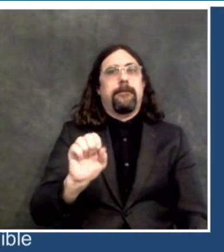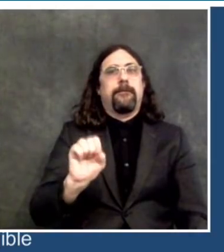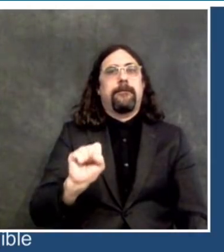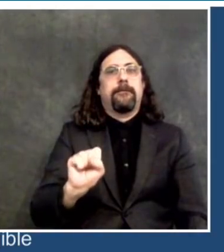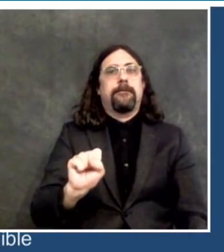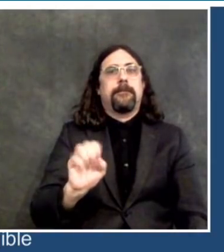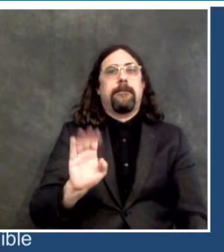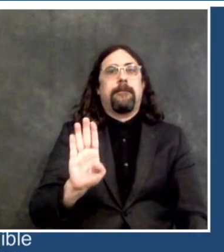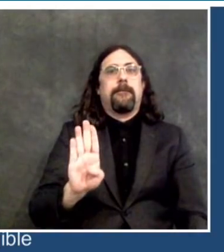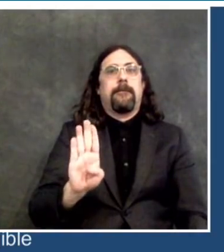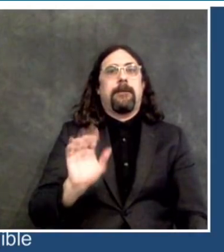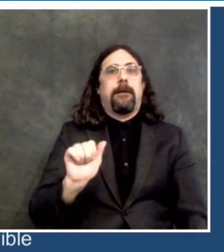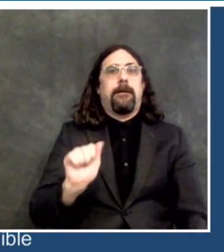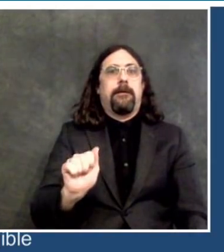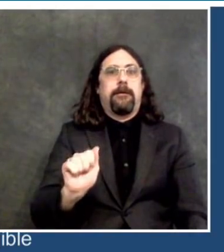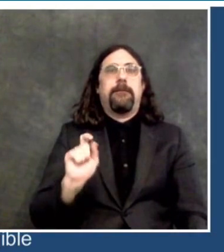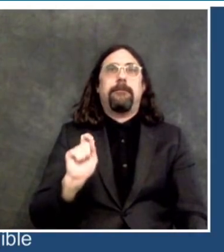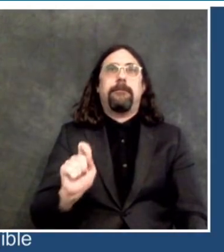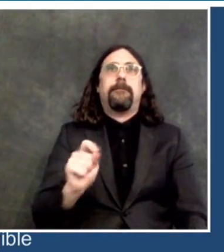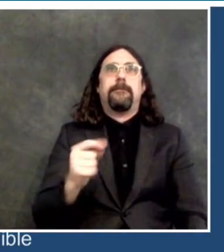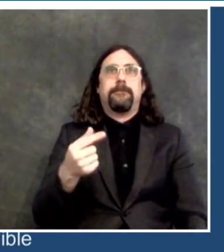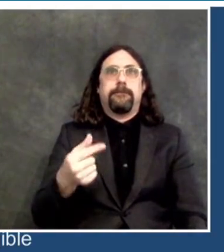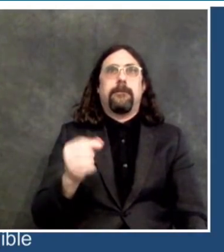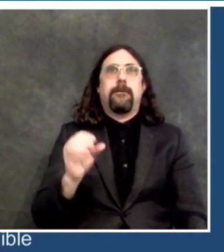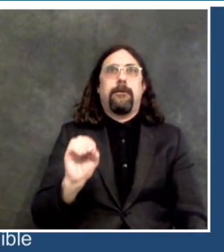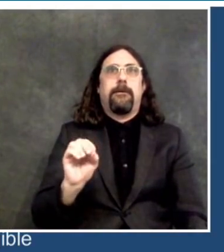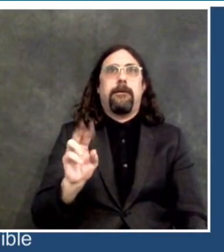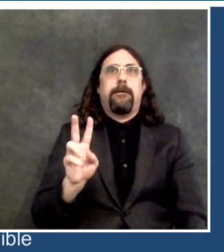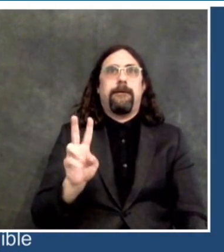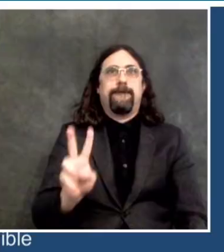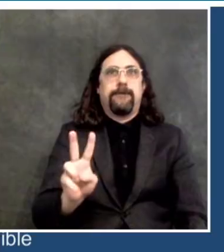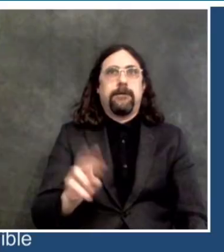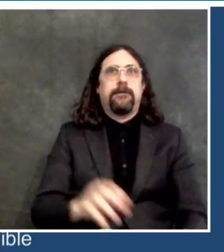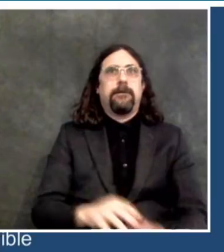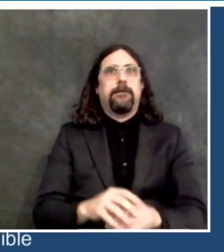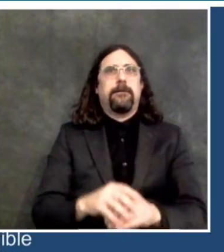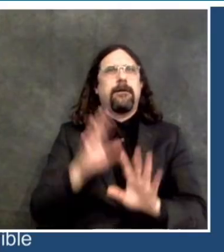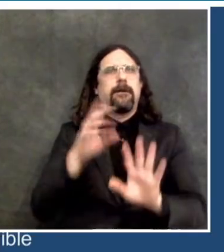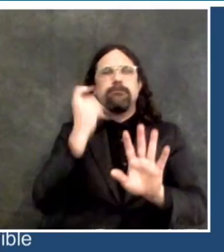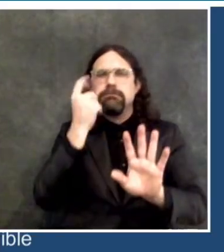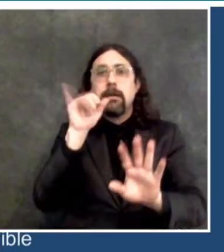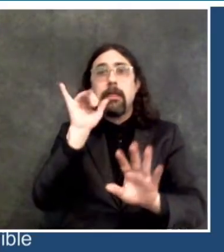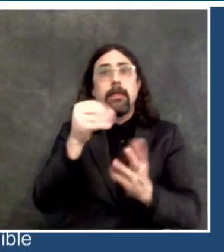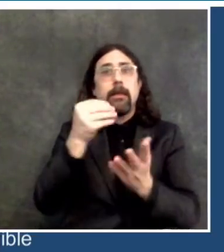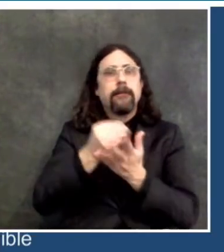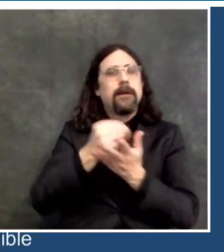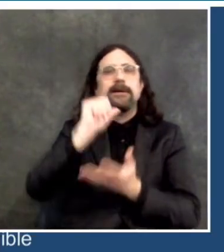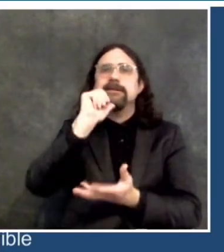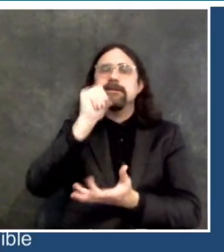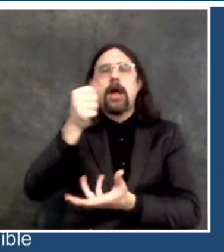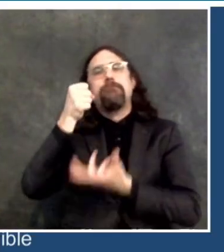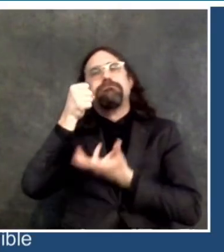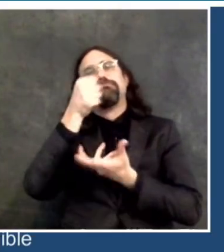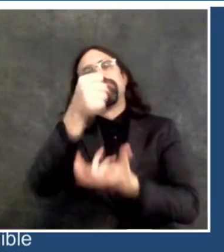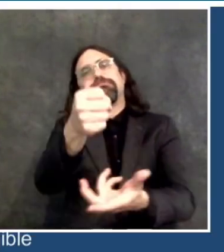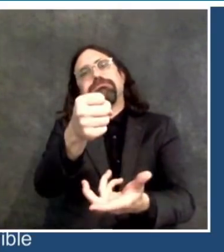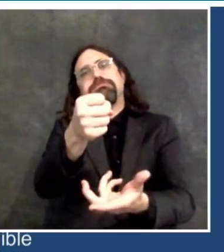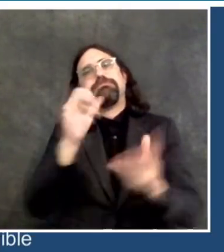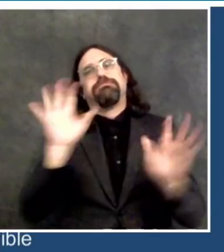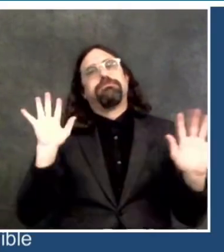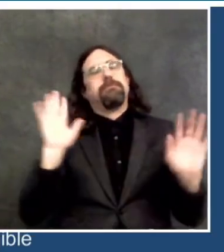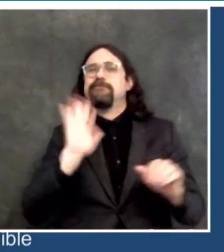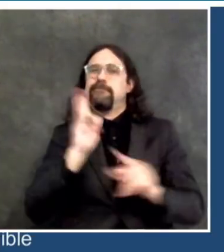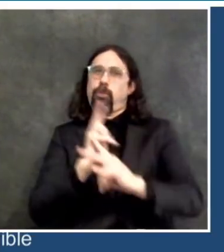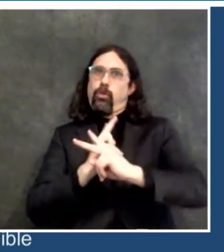categories that you can get going online. They'll talk to you about all the ways that these loans have been made flexible and forgivable. And they cover